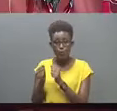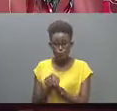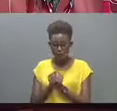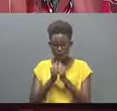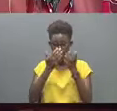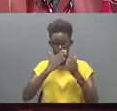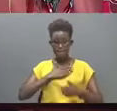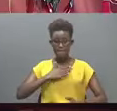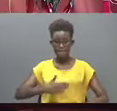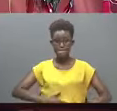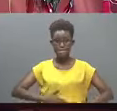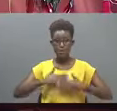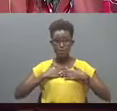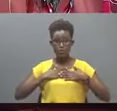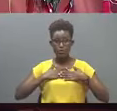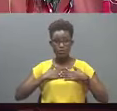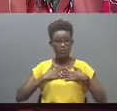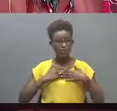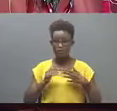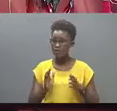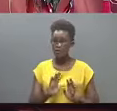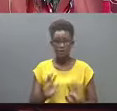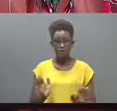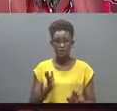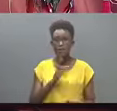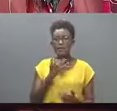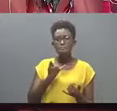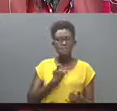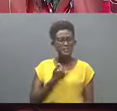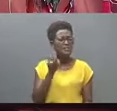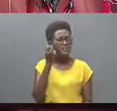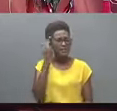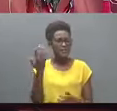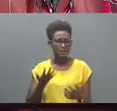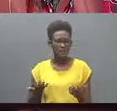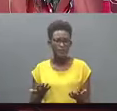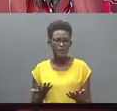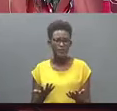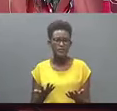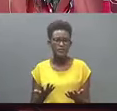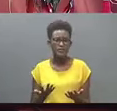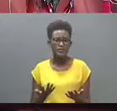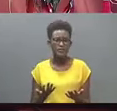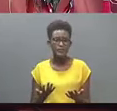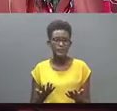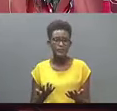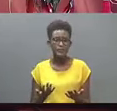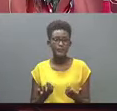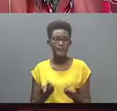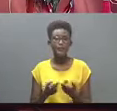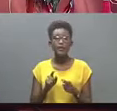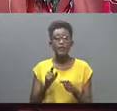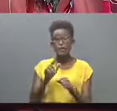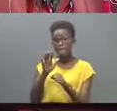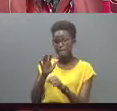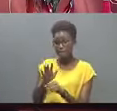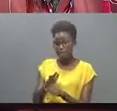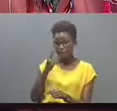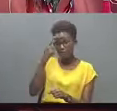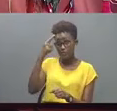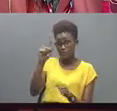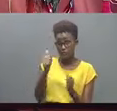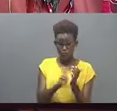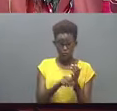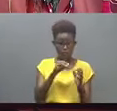n'abafite umubiri n'amaraso. So I realized, sobanukirwa ko most of the problems in